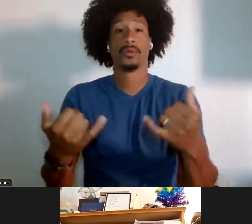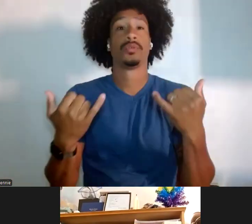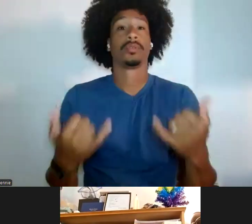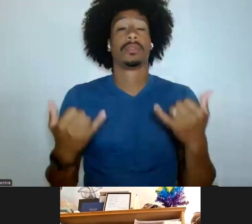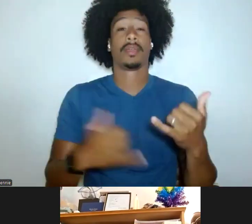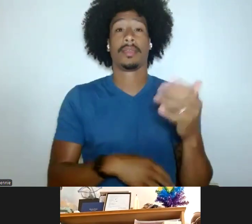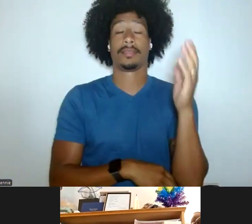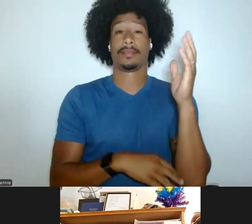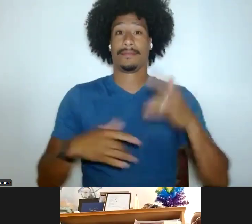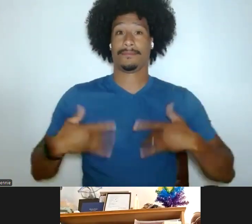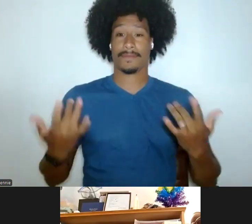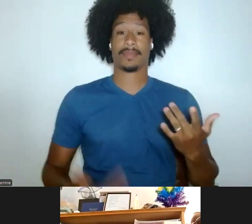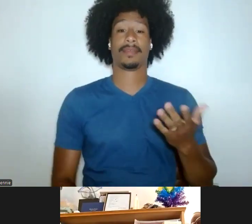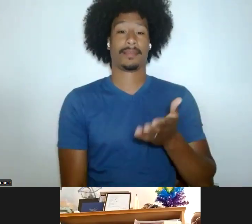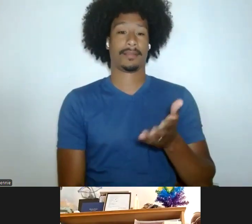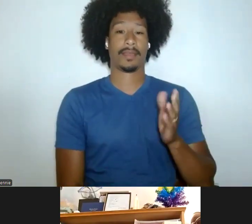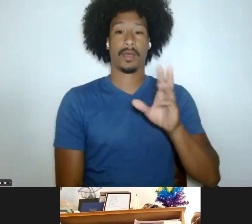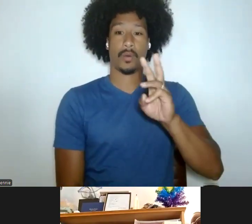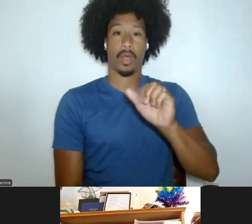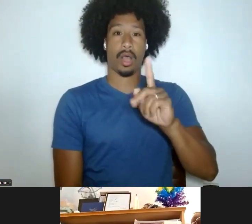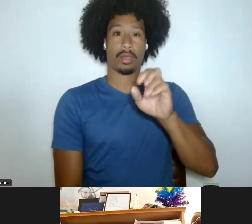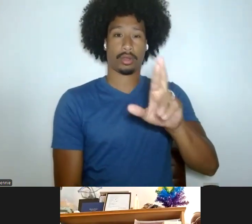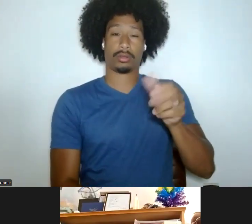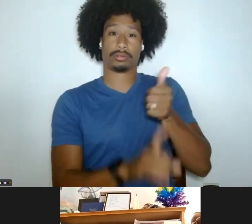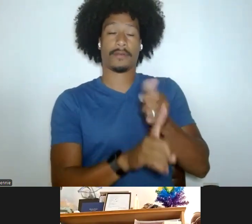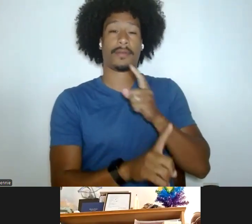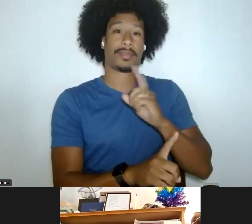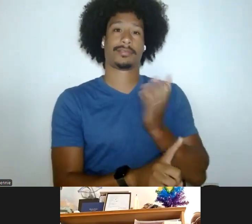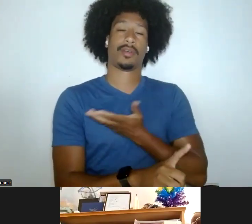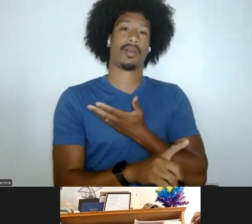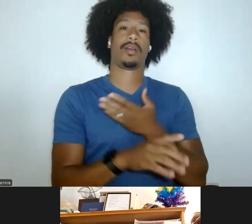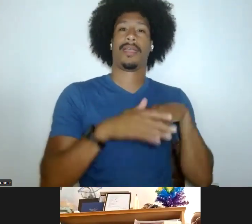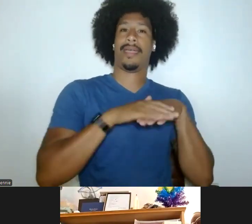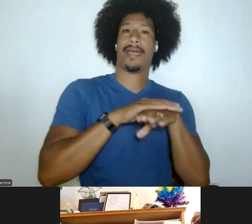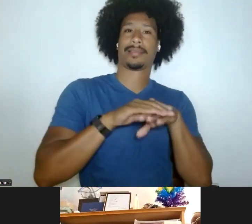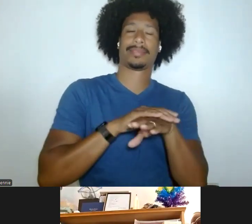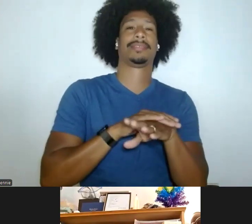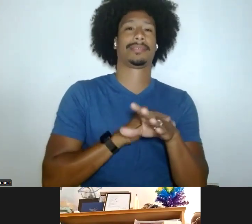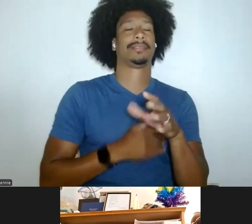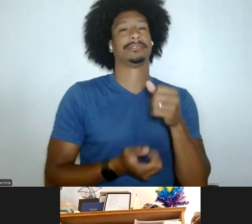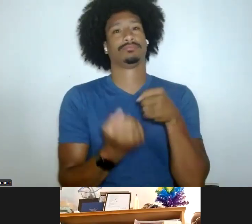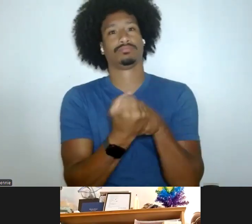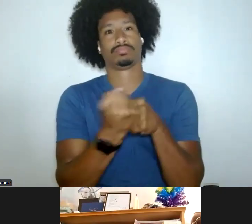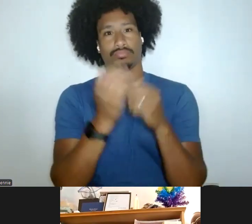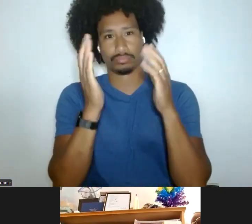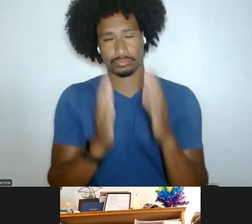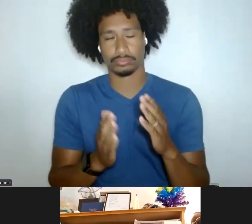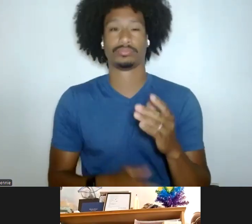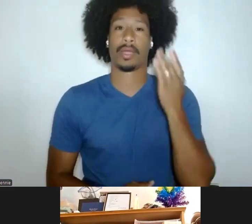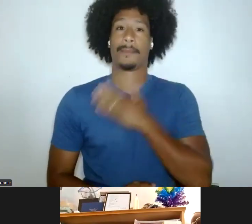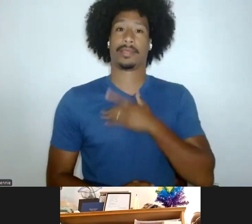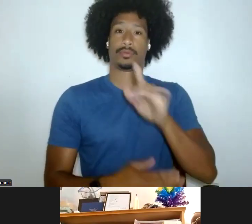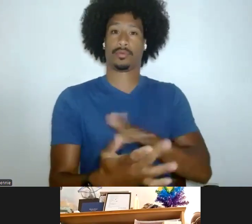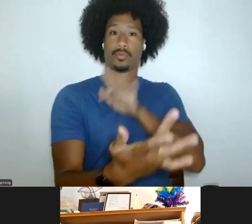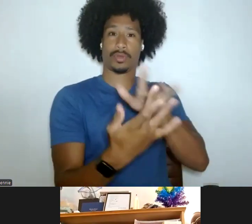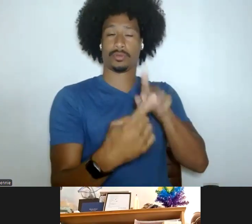access doula. So please reach out to them if you have any sort of access issues. It's clearly stated